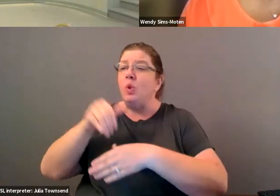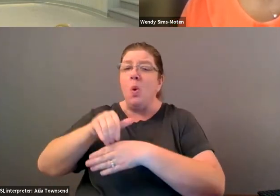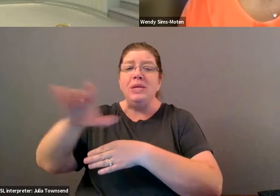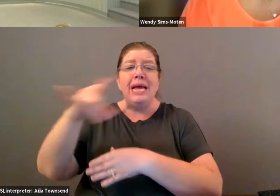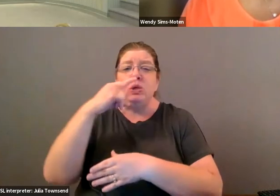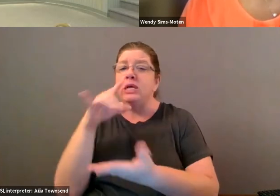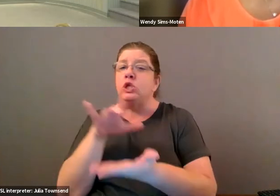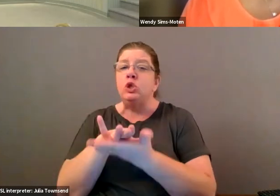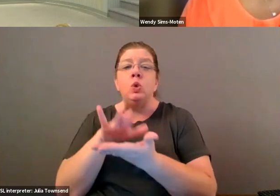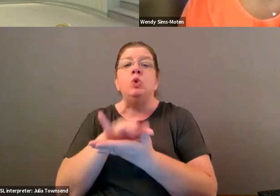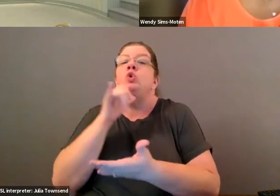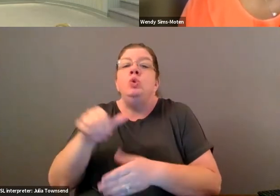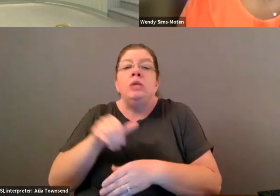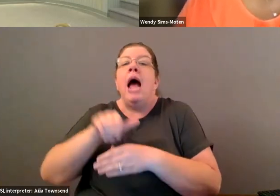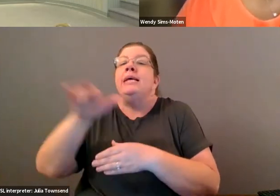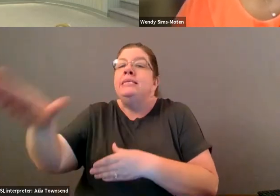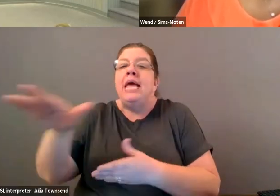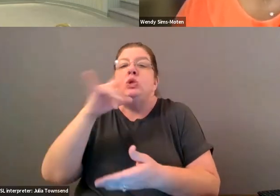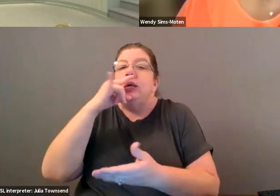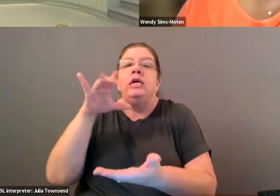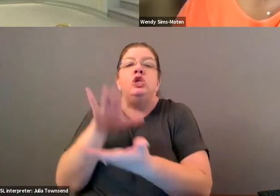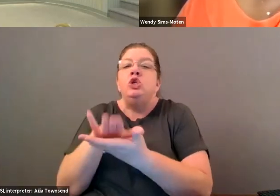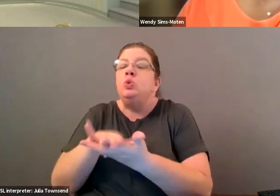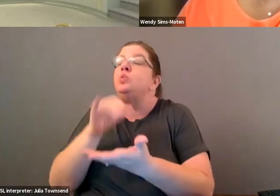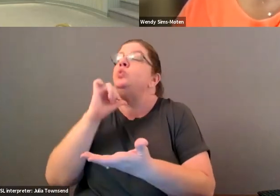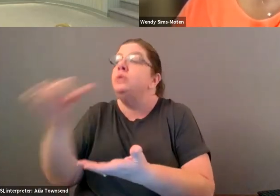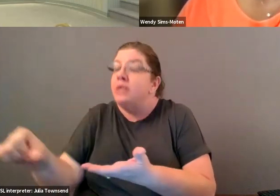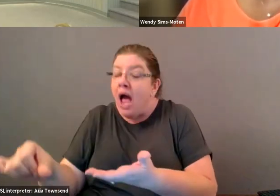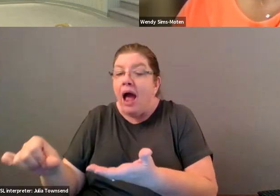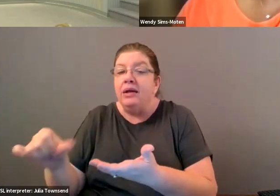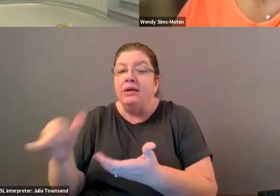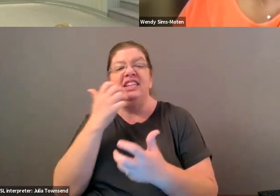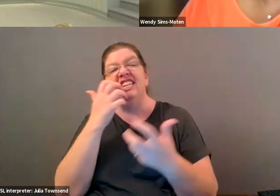Do not send your kids to school.